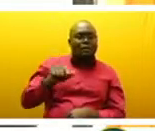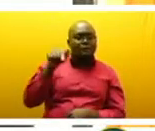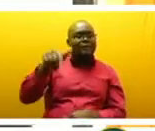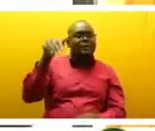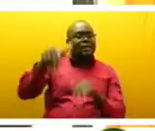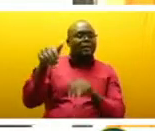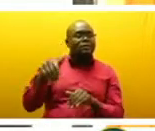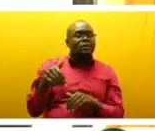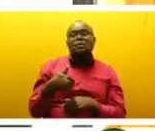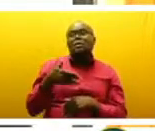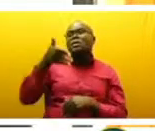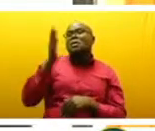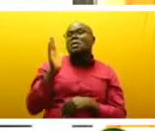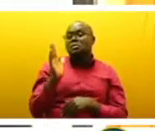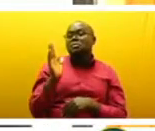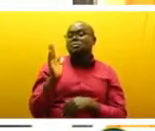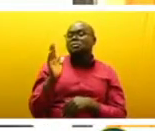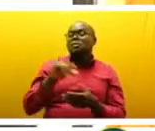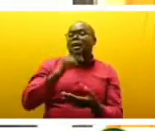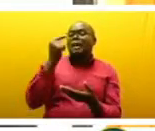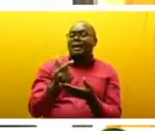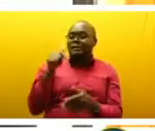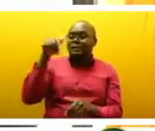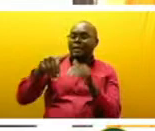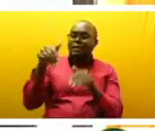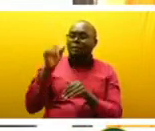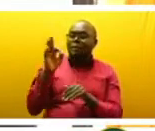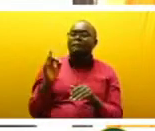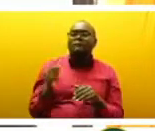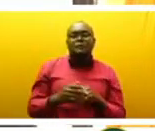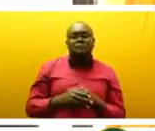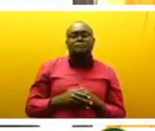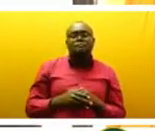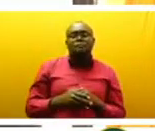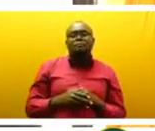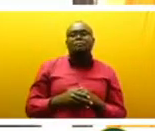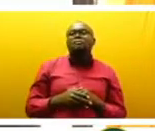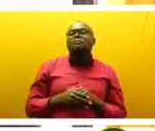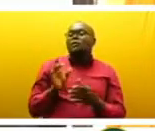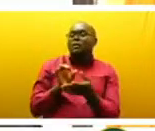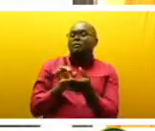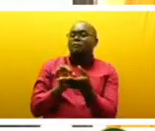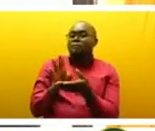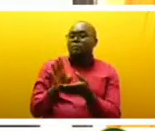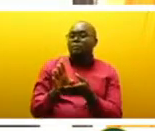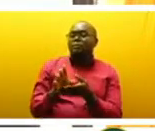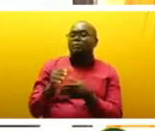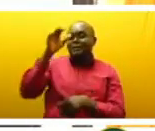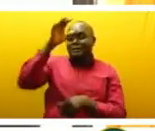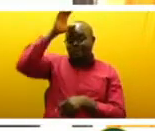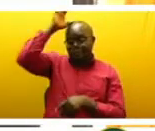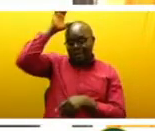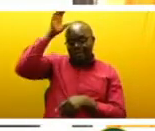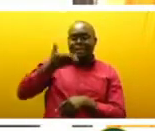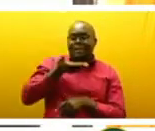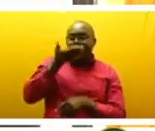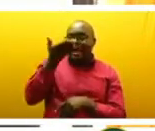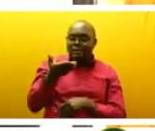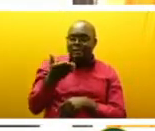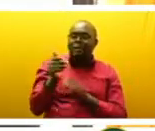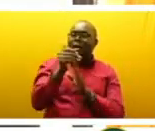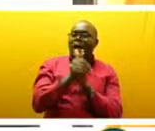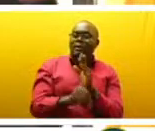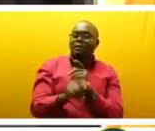in God's grace, these elections? And, if we indict Wafula Chebukati? The answer is very simple. Article 142